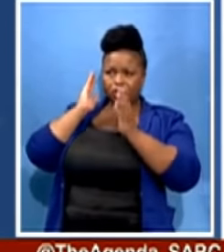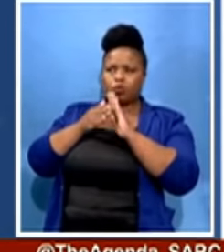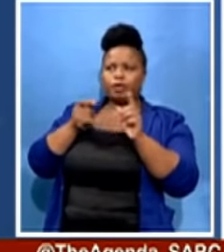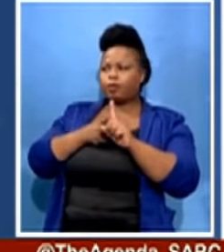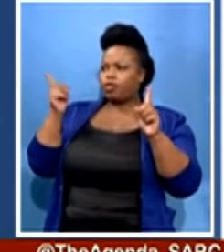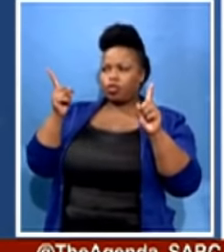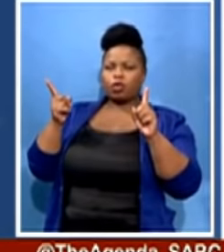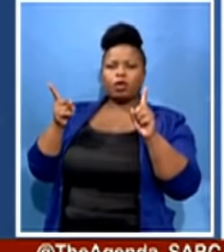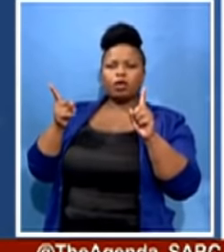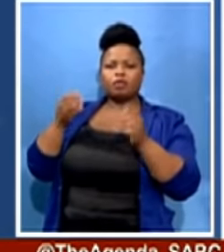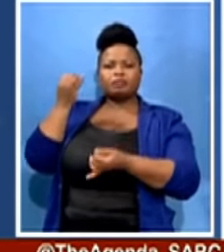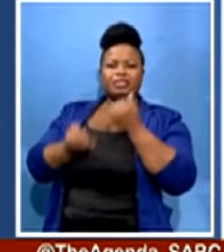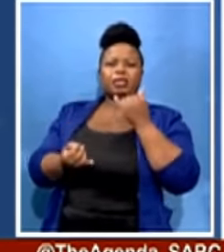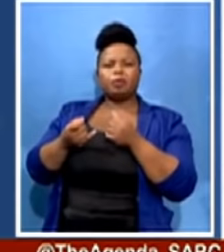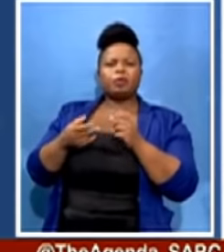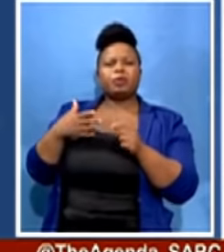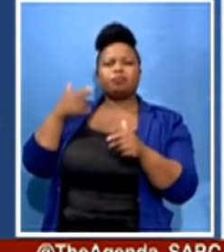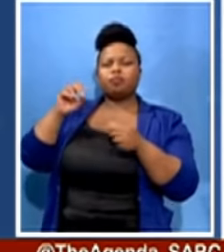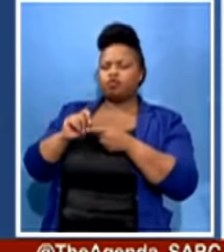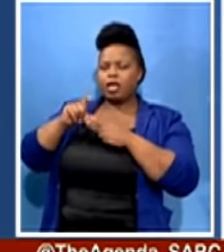What would make it a deliberate aim